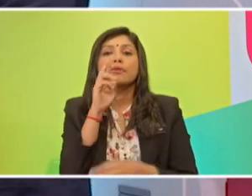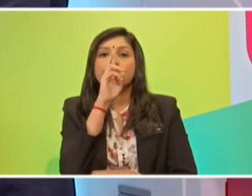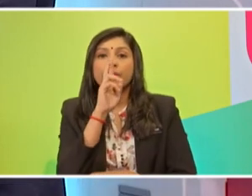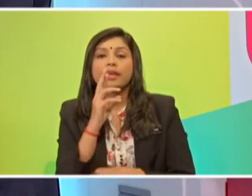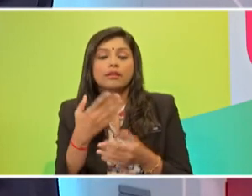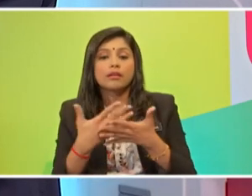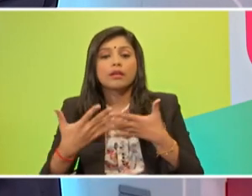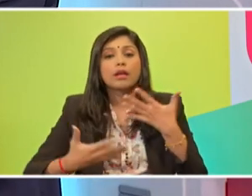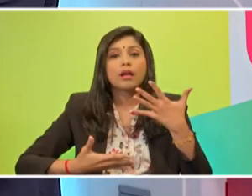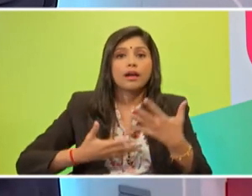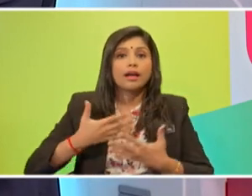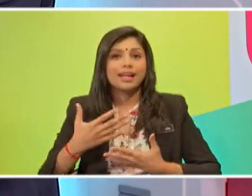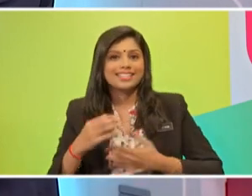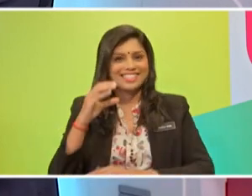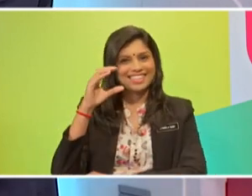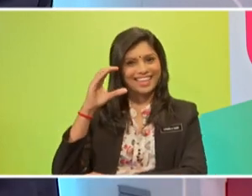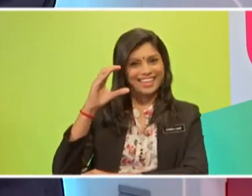have C.